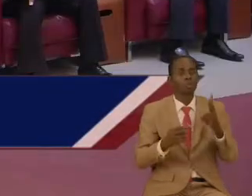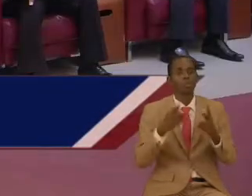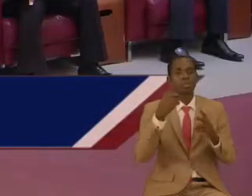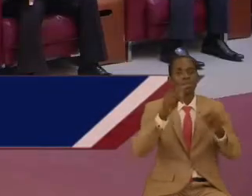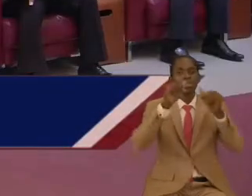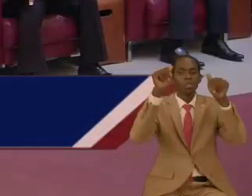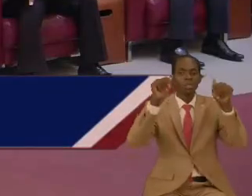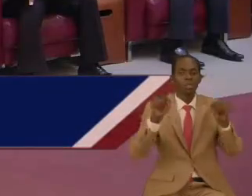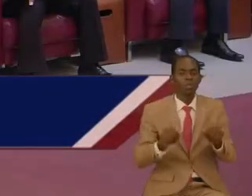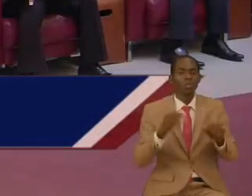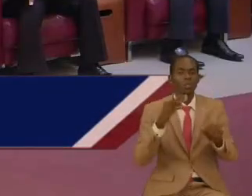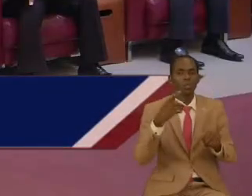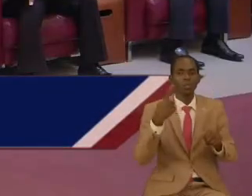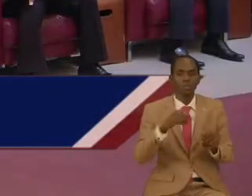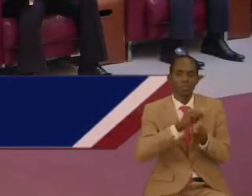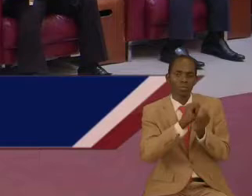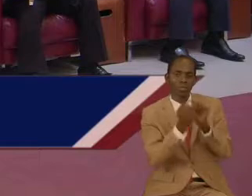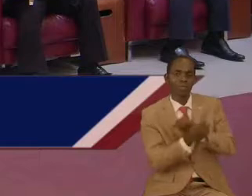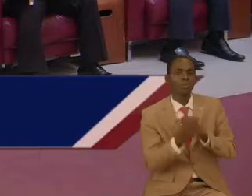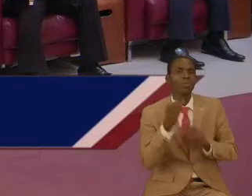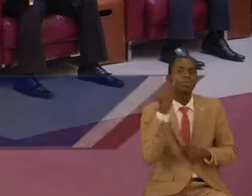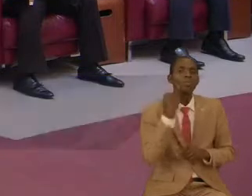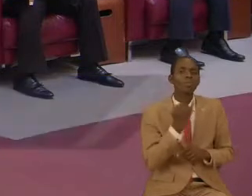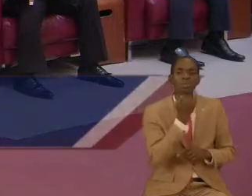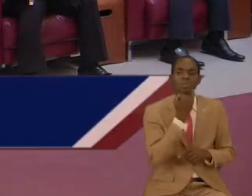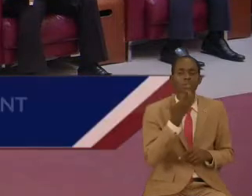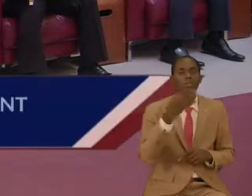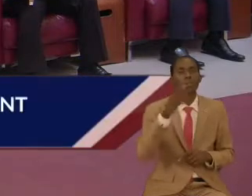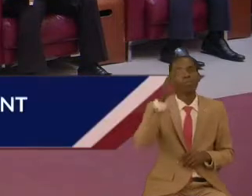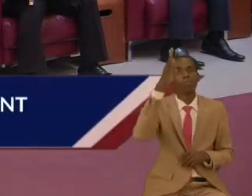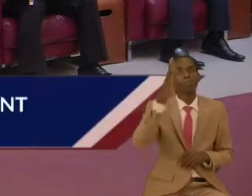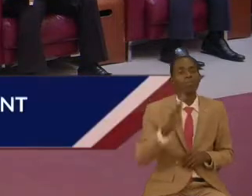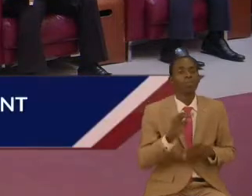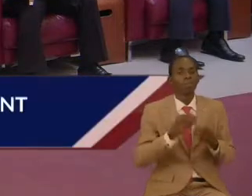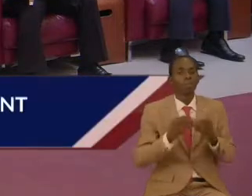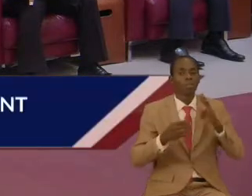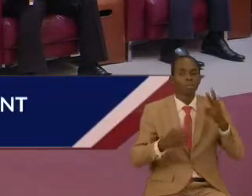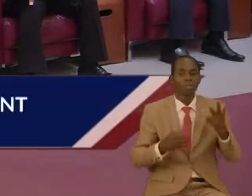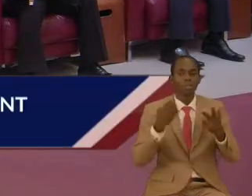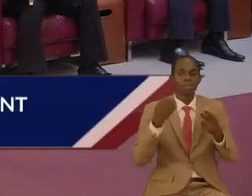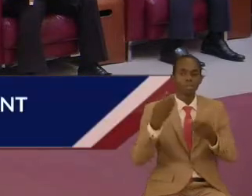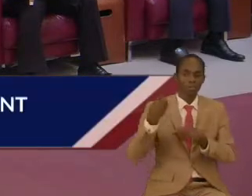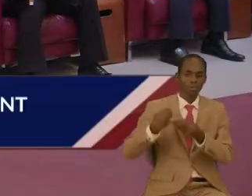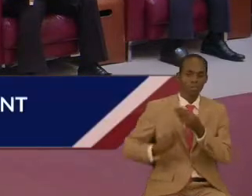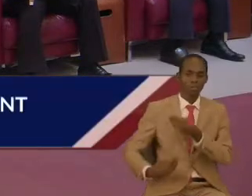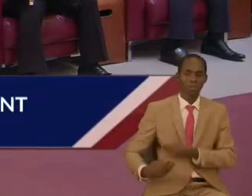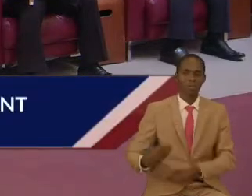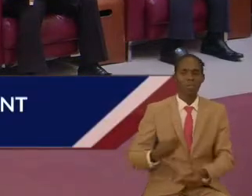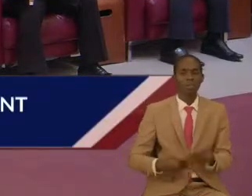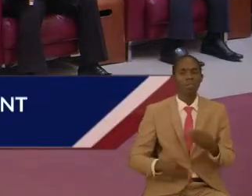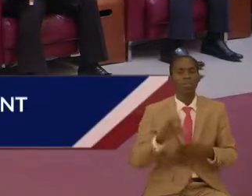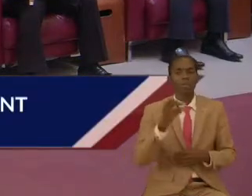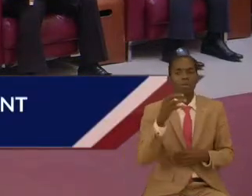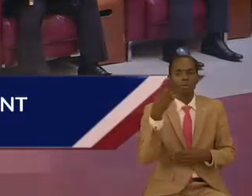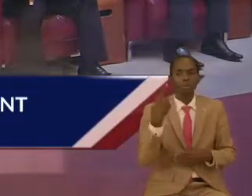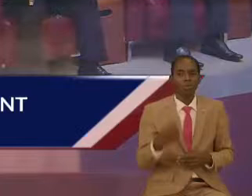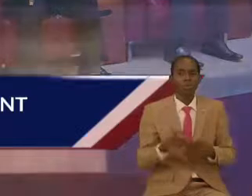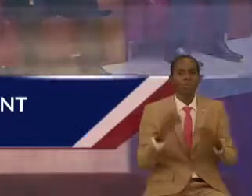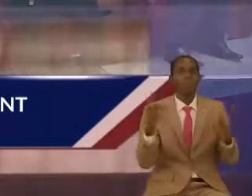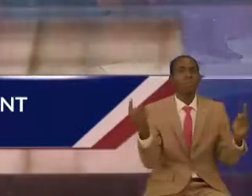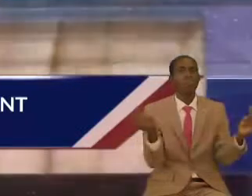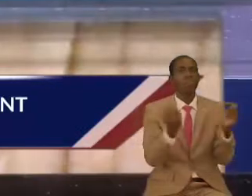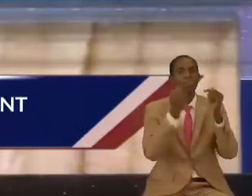Israel of God. Number three, the inheritance of the triumphant Israel of